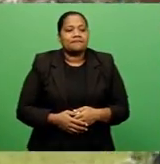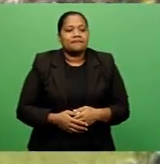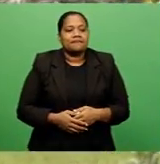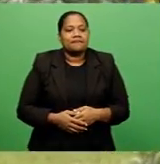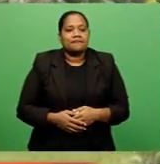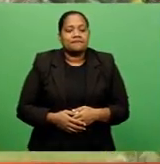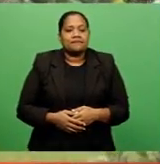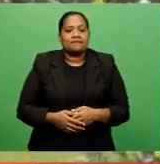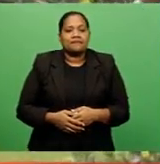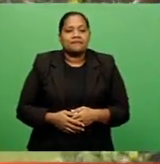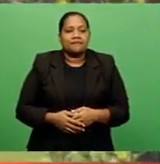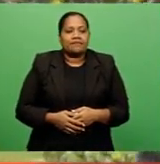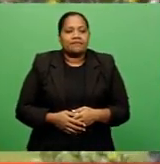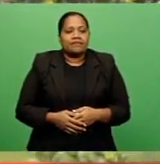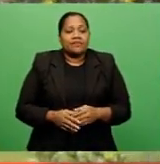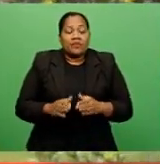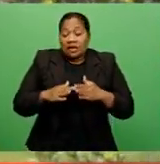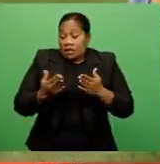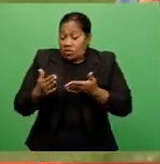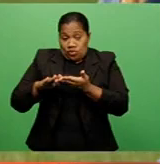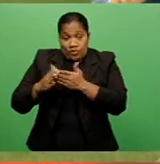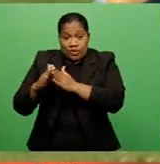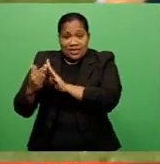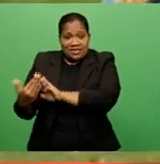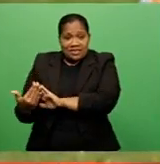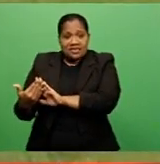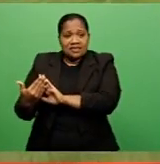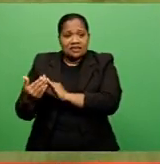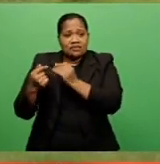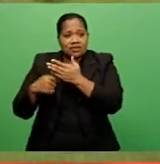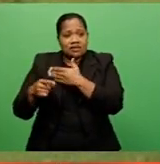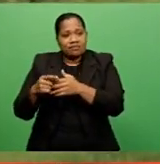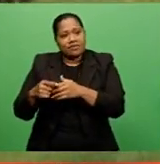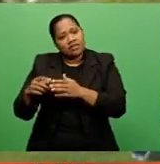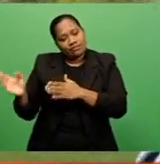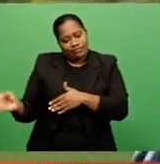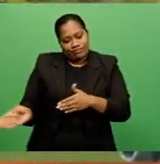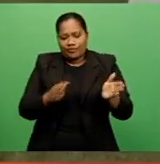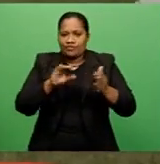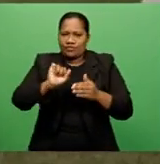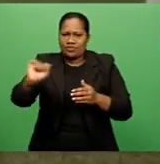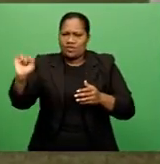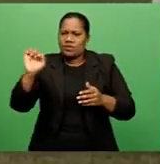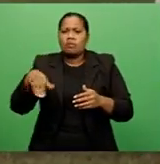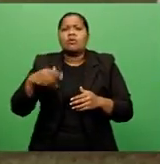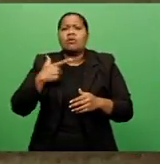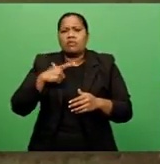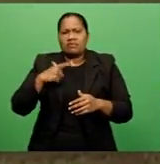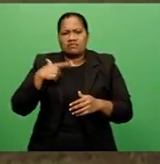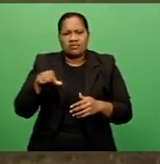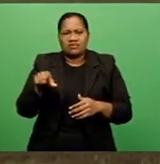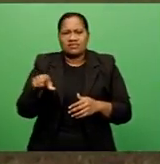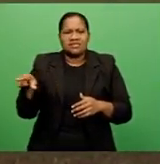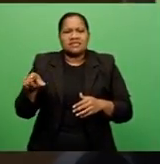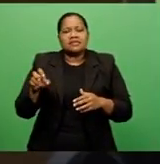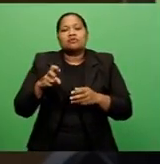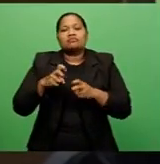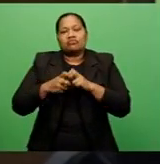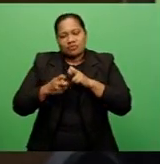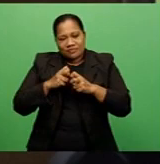A displaced community forced out of their homes due to a problem not of their making.